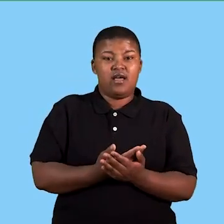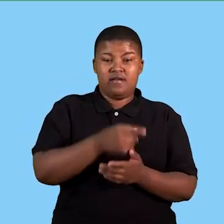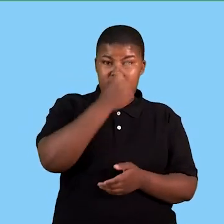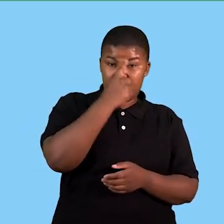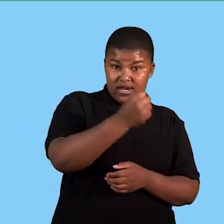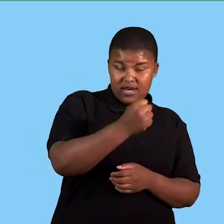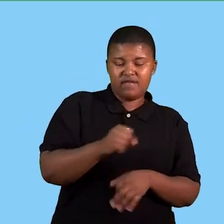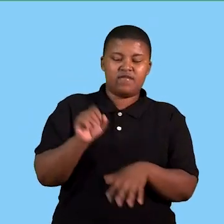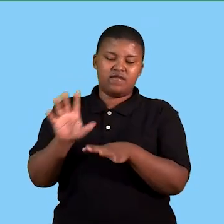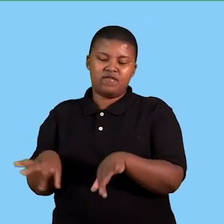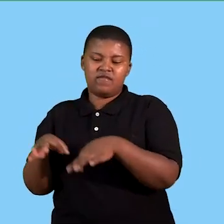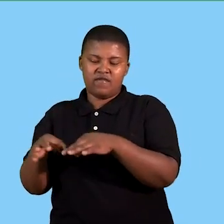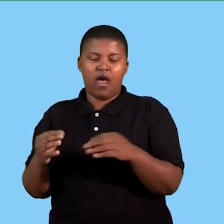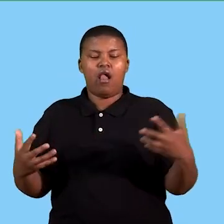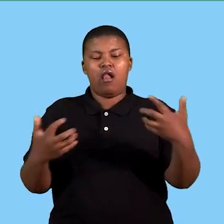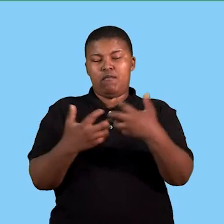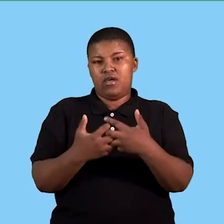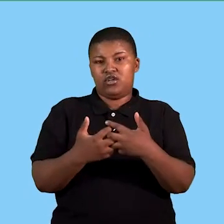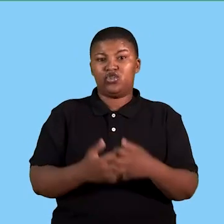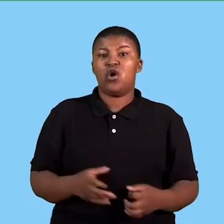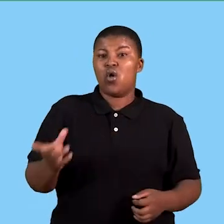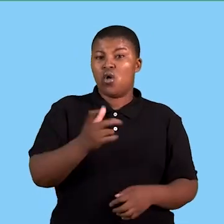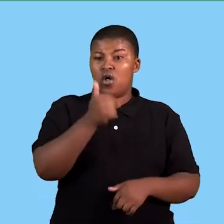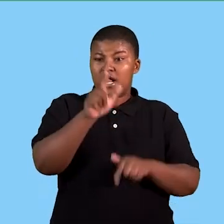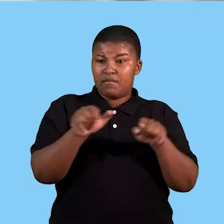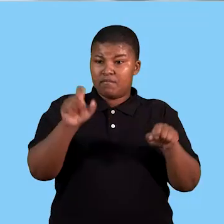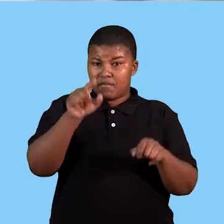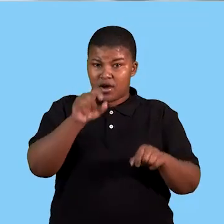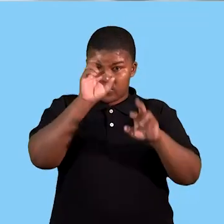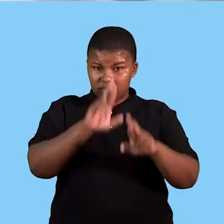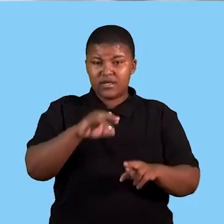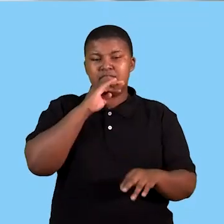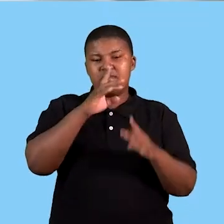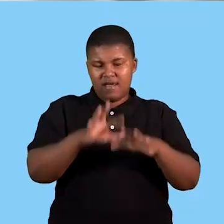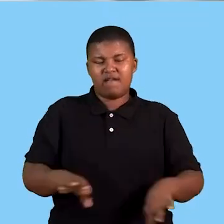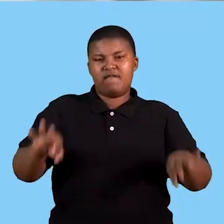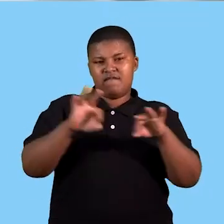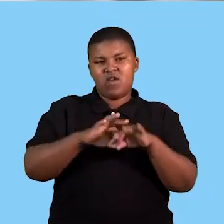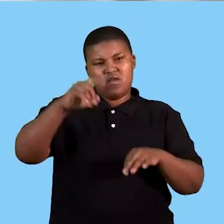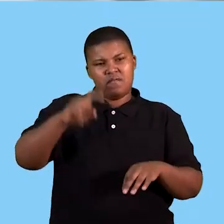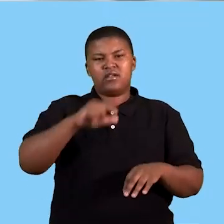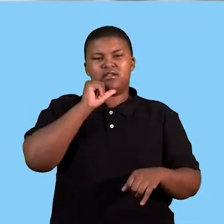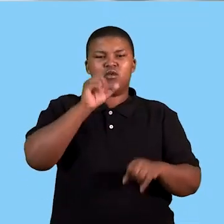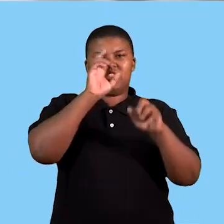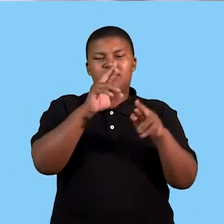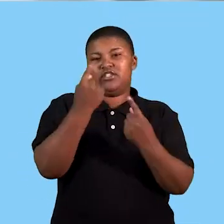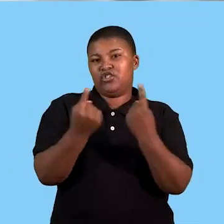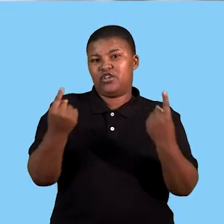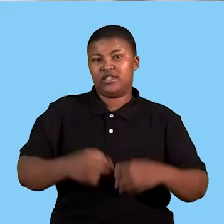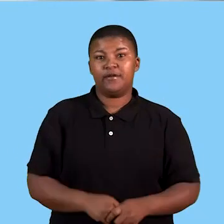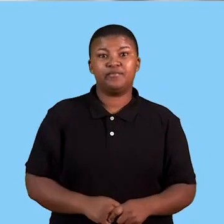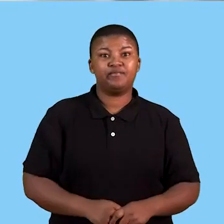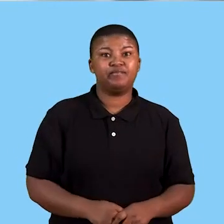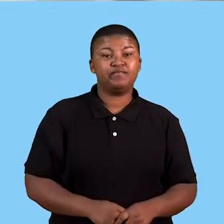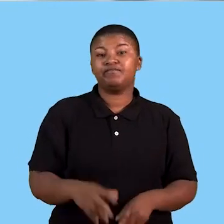So if we believe that everybody should be handled with respect, then that means our values will be to respect each